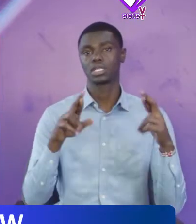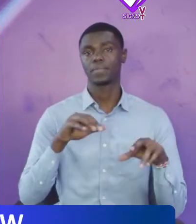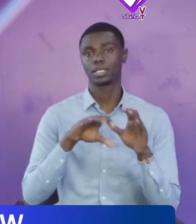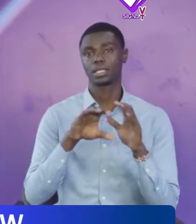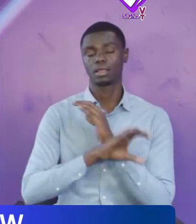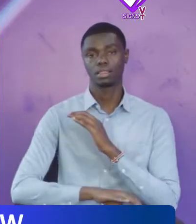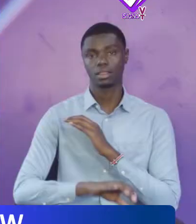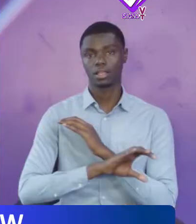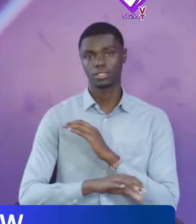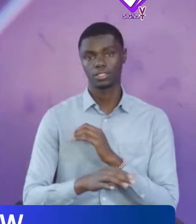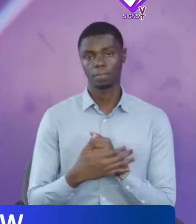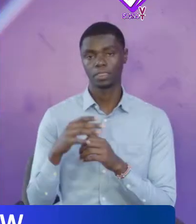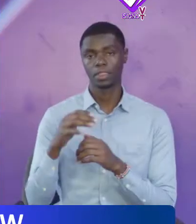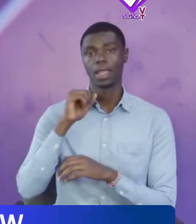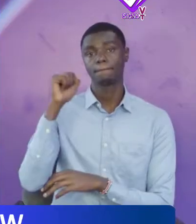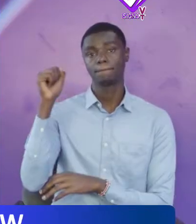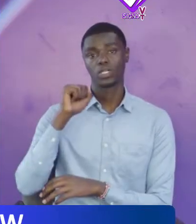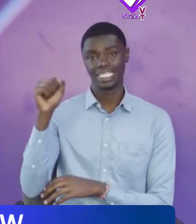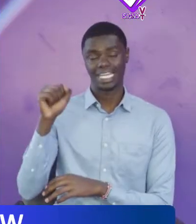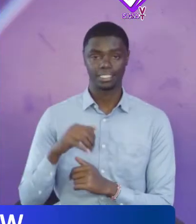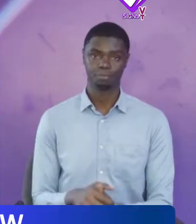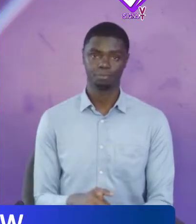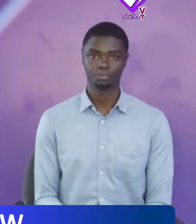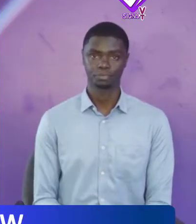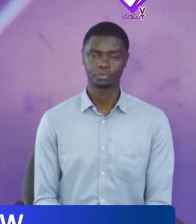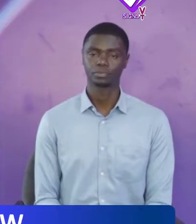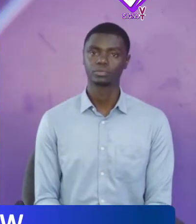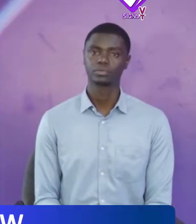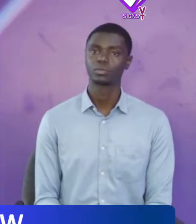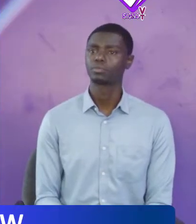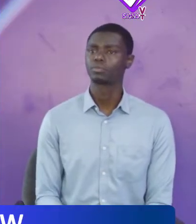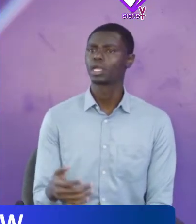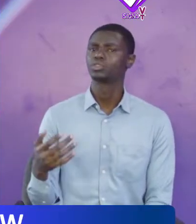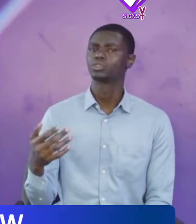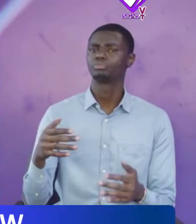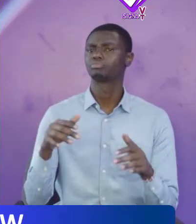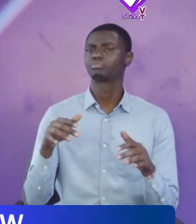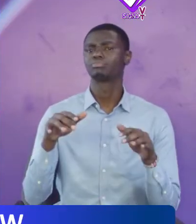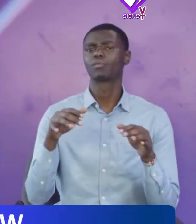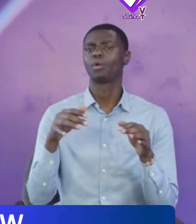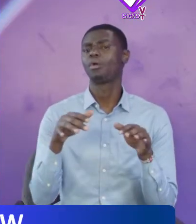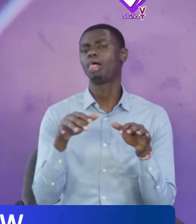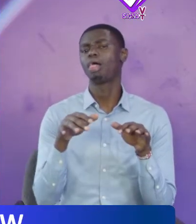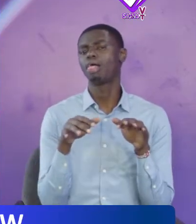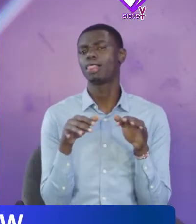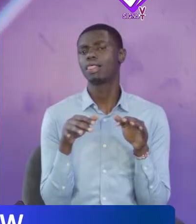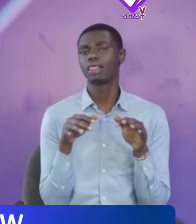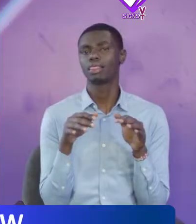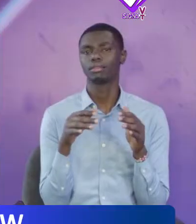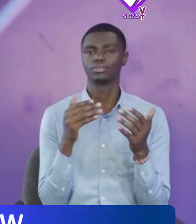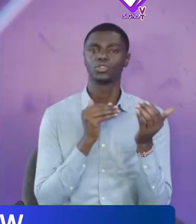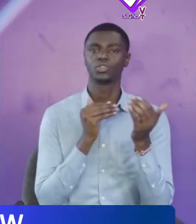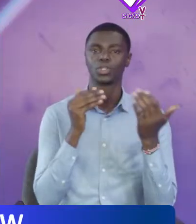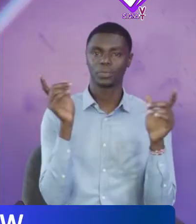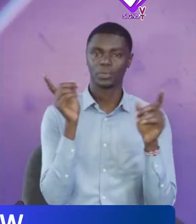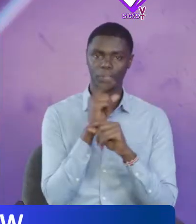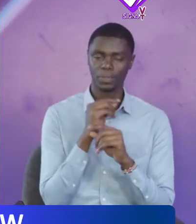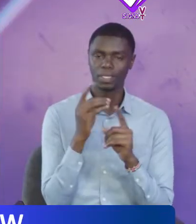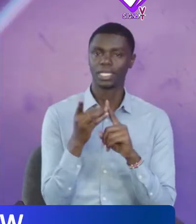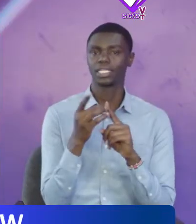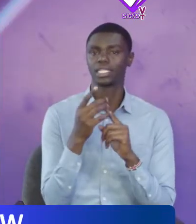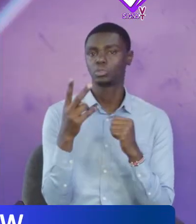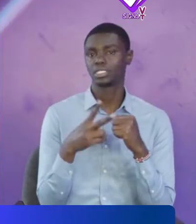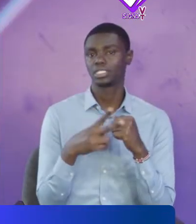country politically. And Prof, yes. The long wait is almost over. Sure. The 27th day